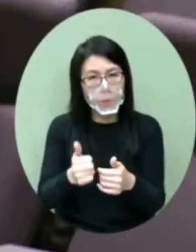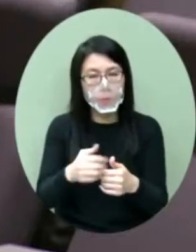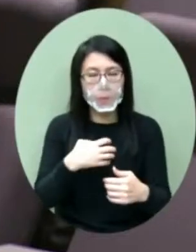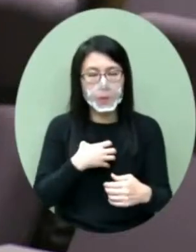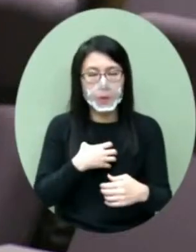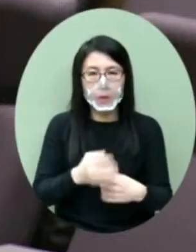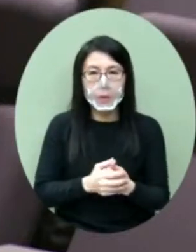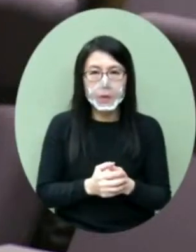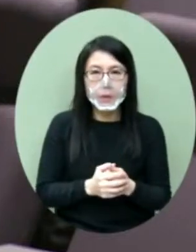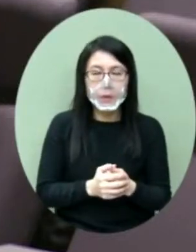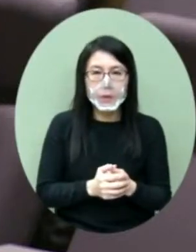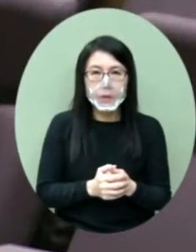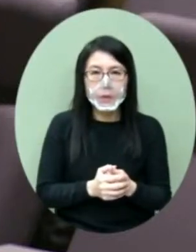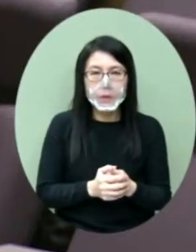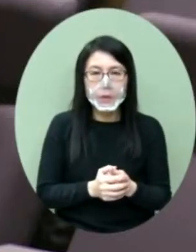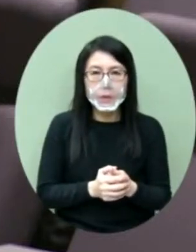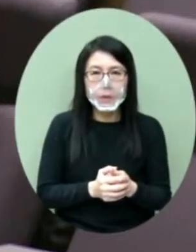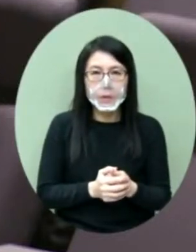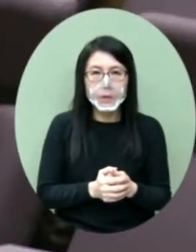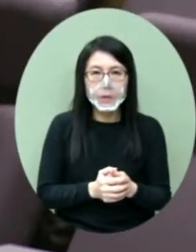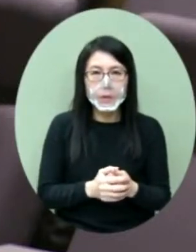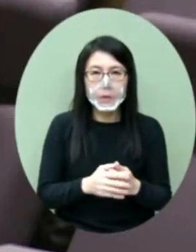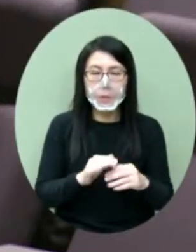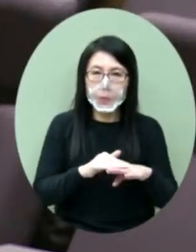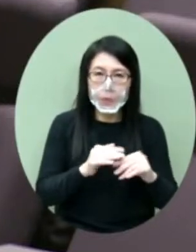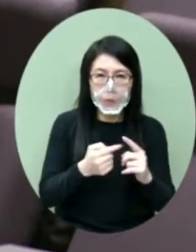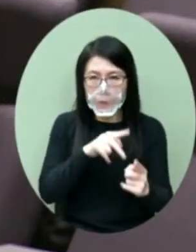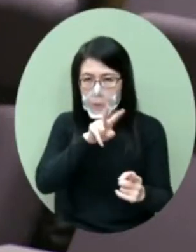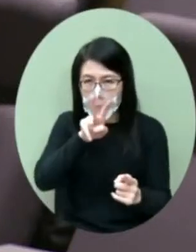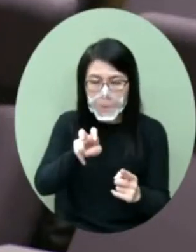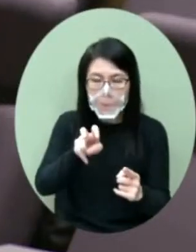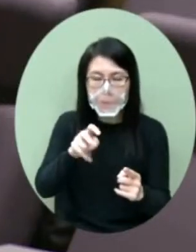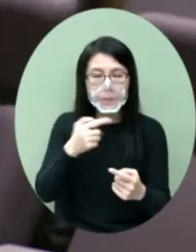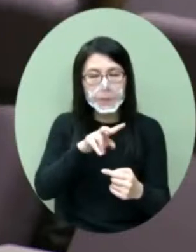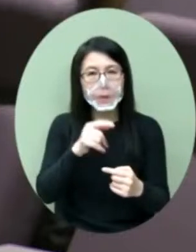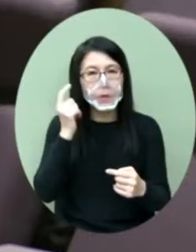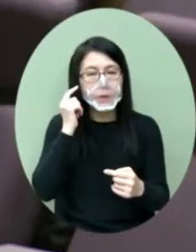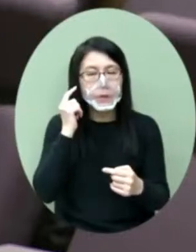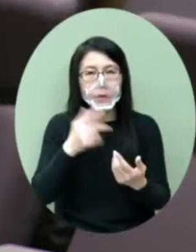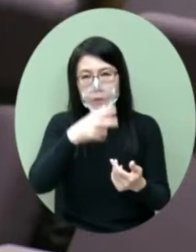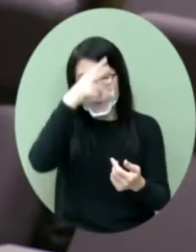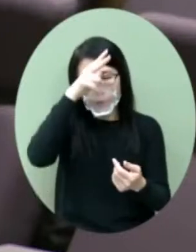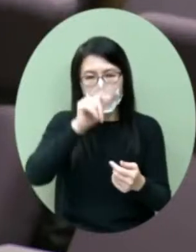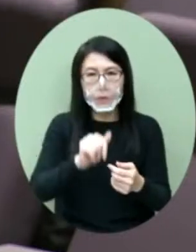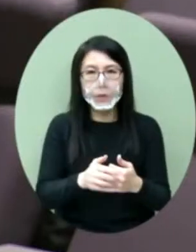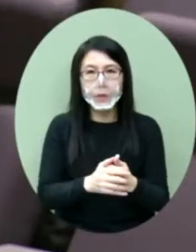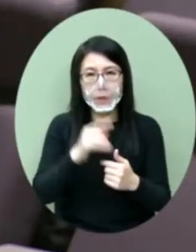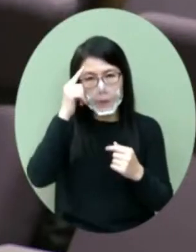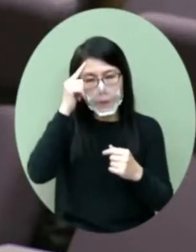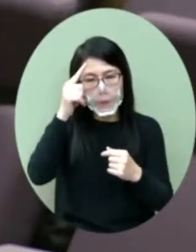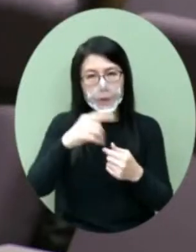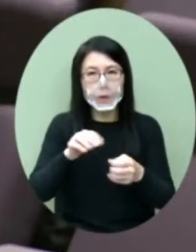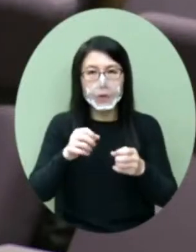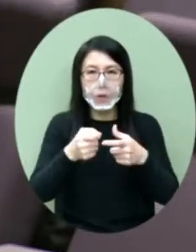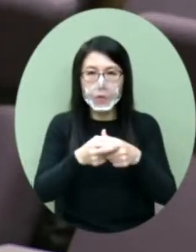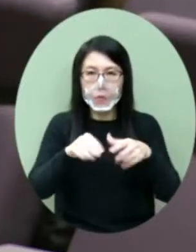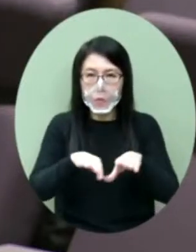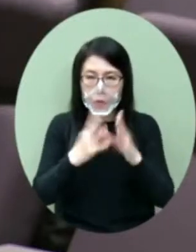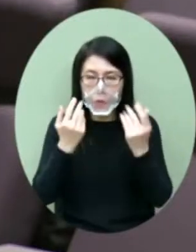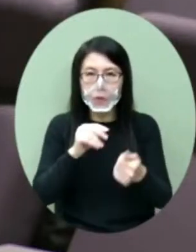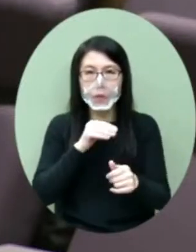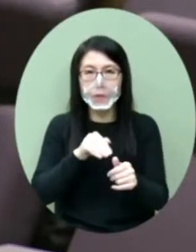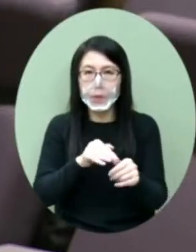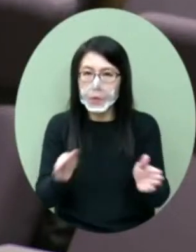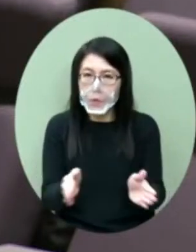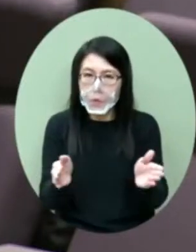will be beneficial to the government and the residential homes, that the public can also monitor the situation by